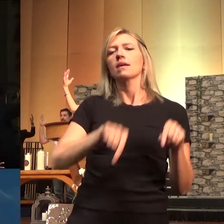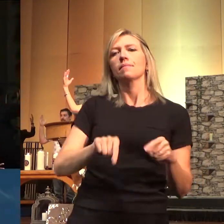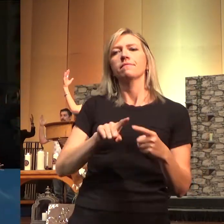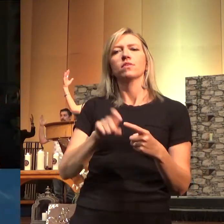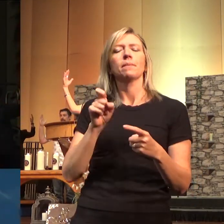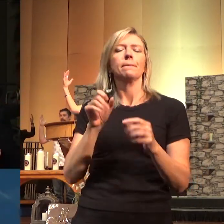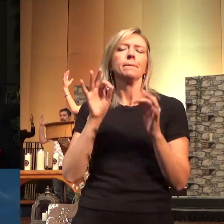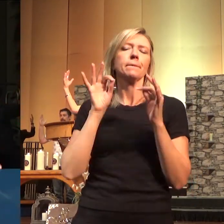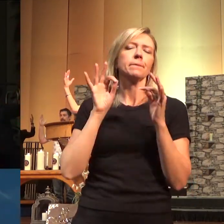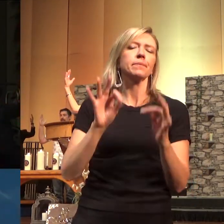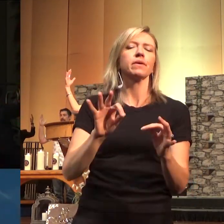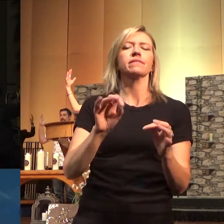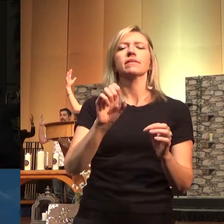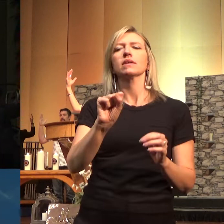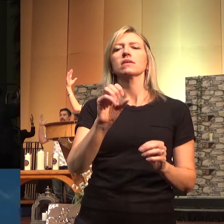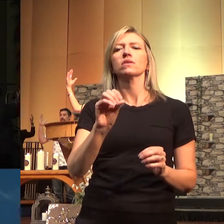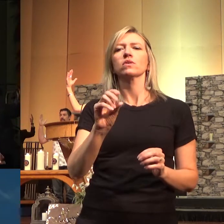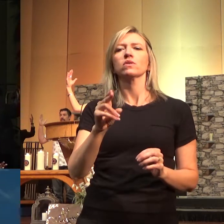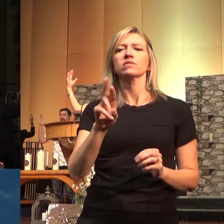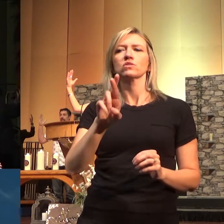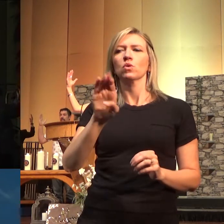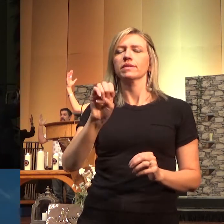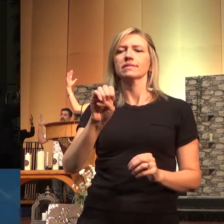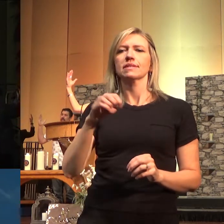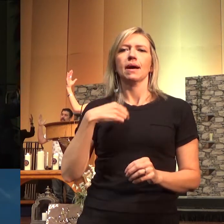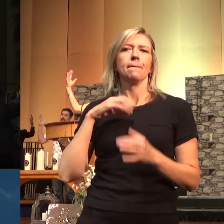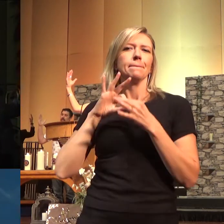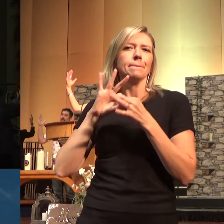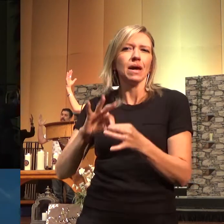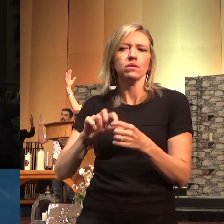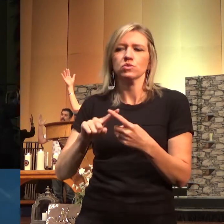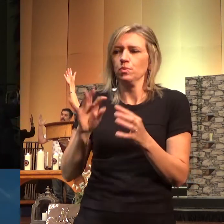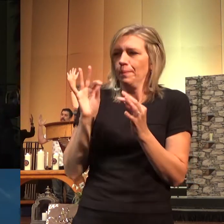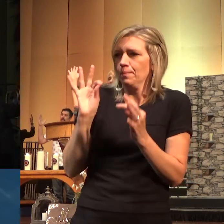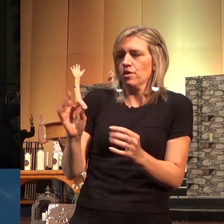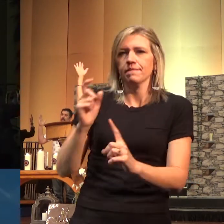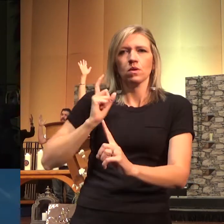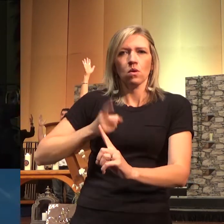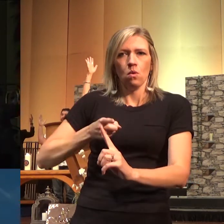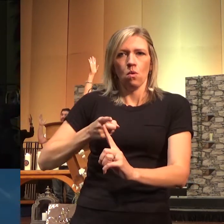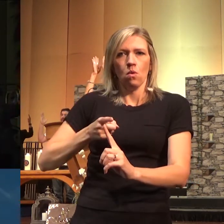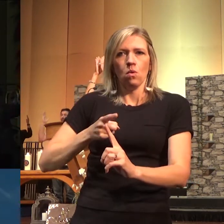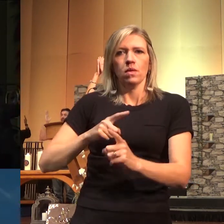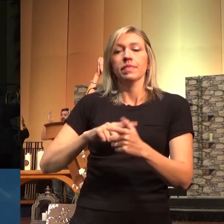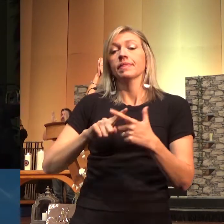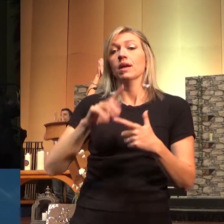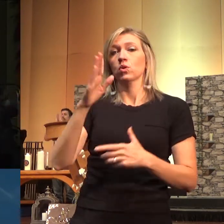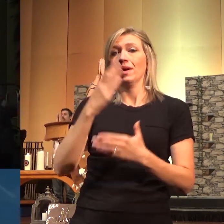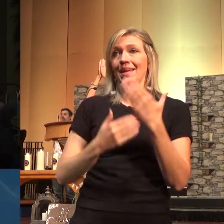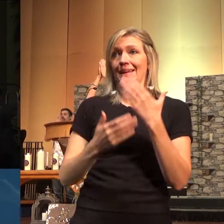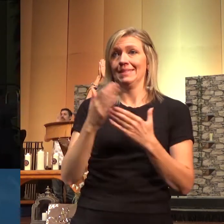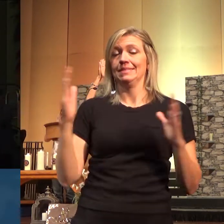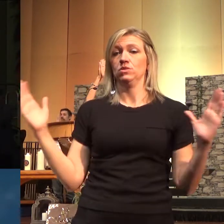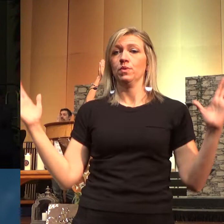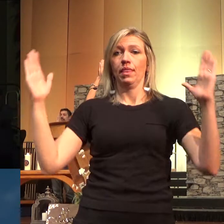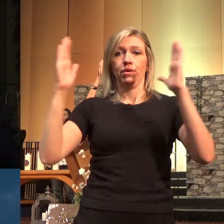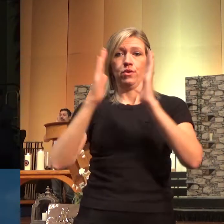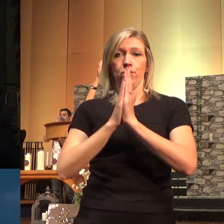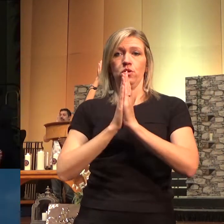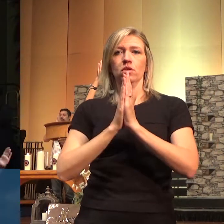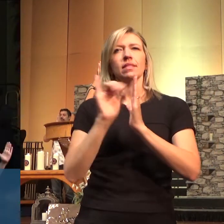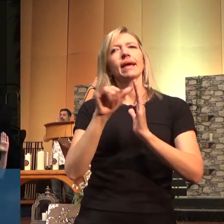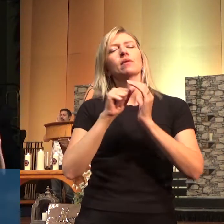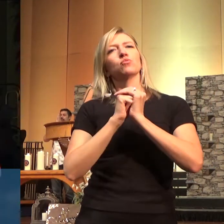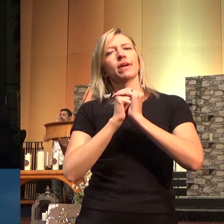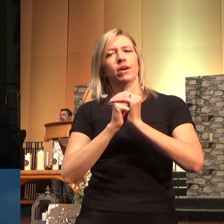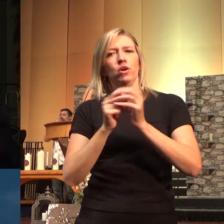from a perfect source, and I am bound to a perfect goal. And then you will bring your hands together in the